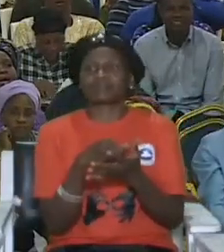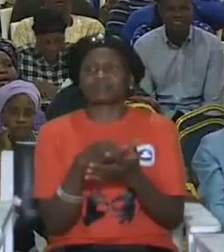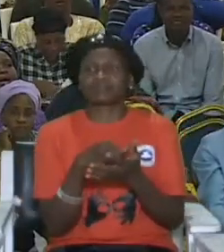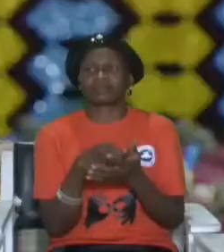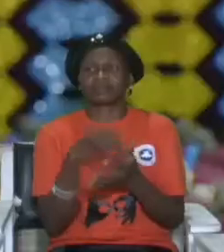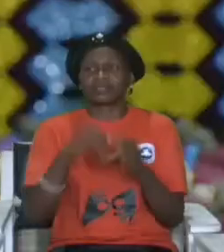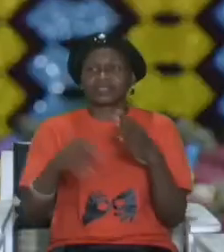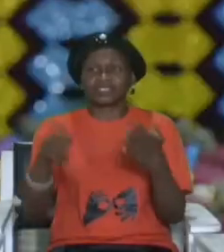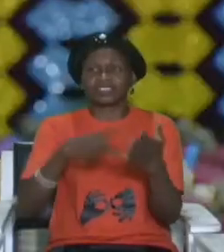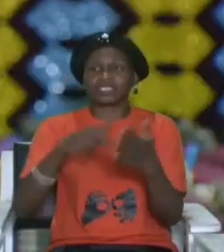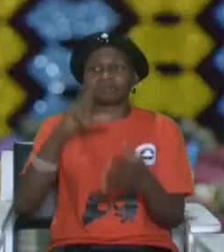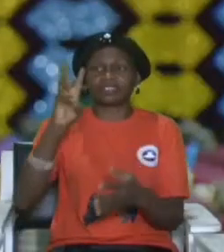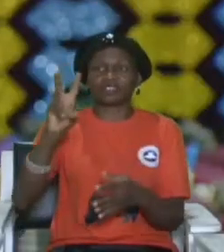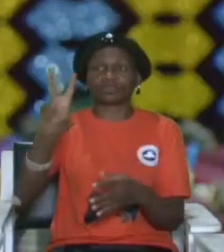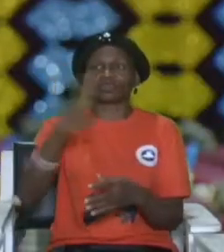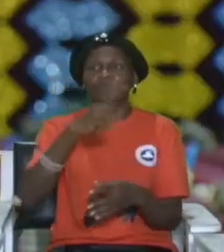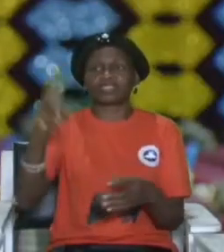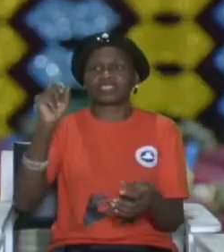In